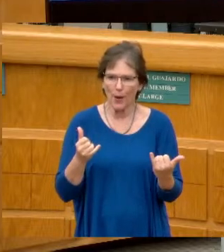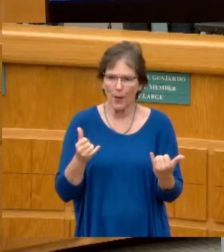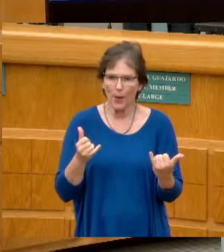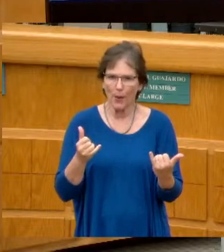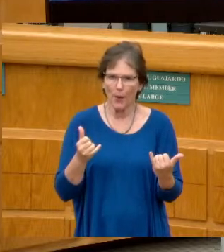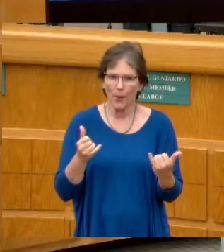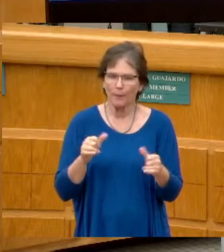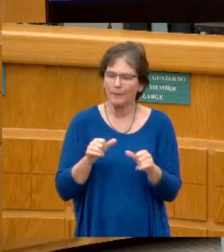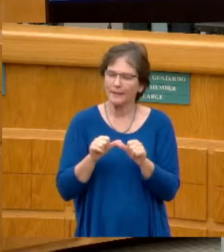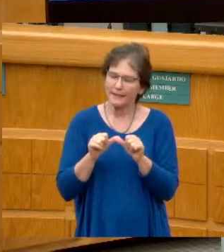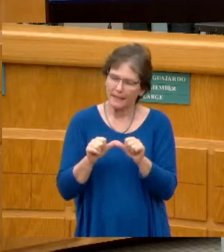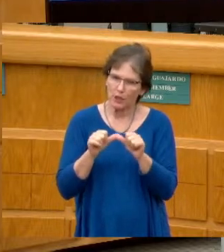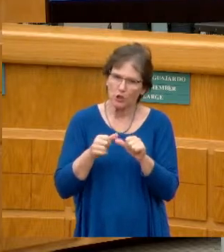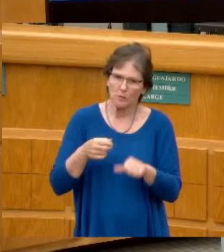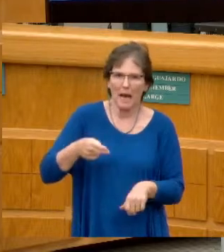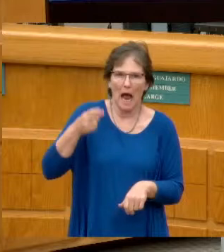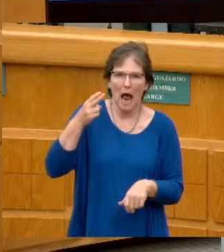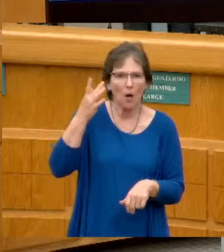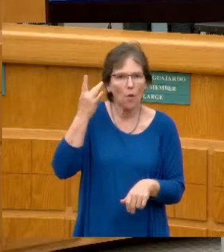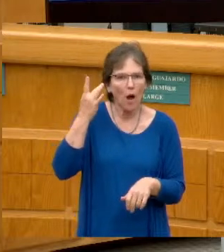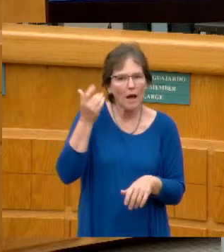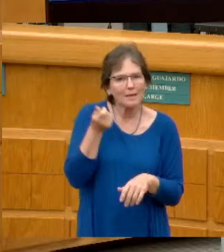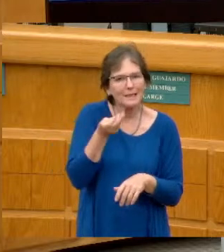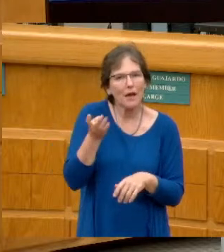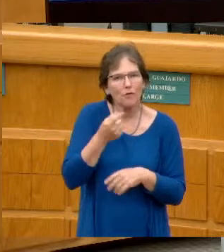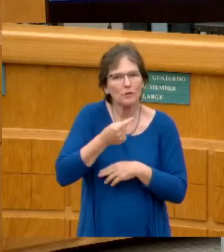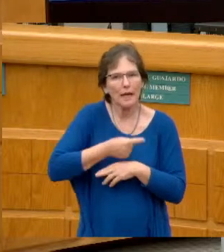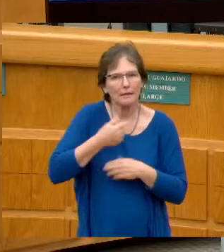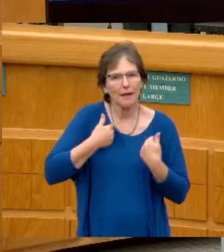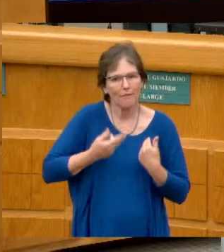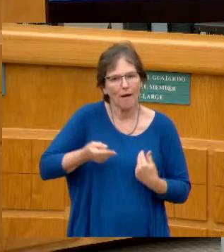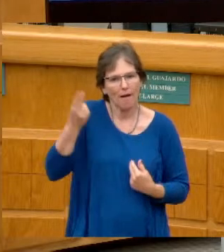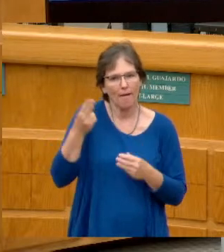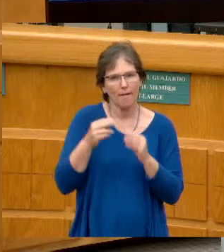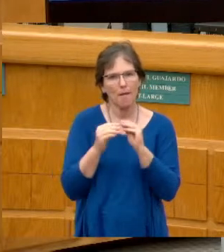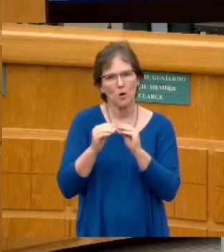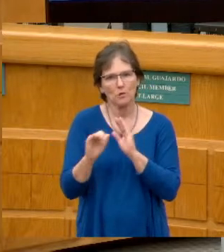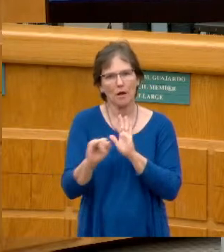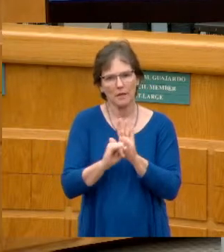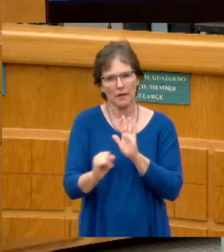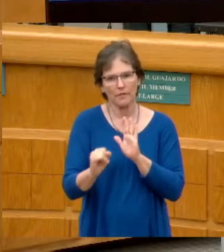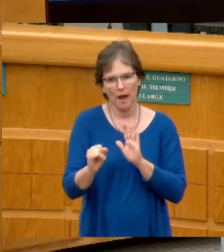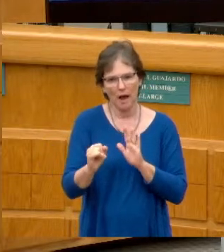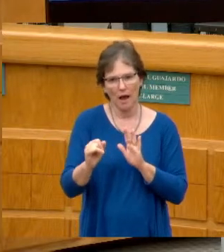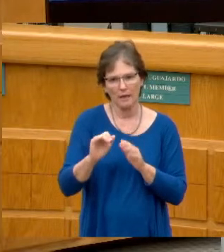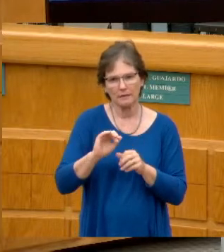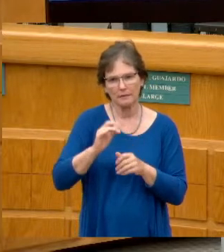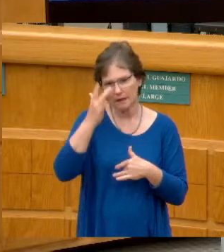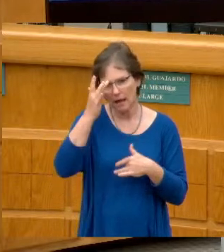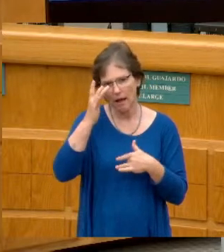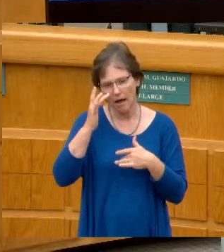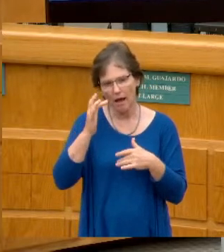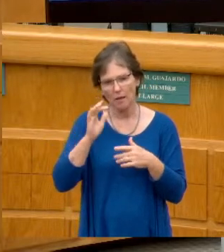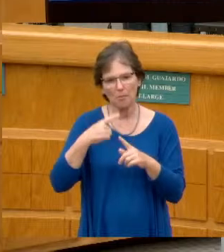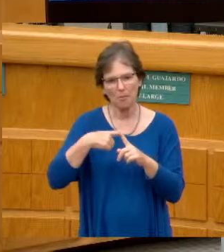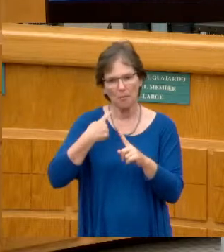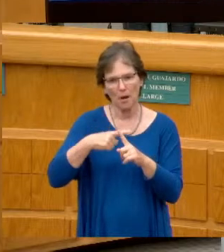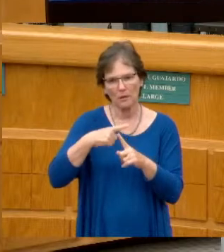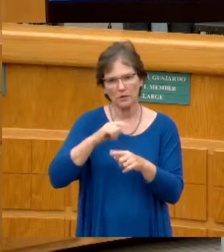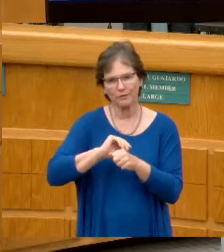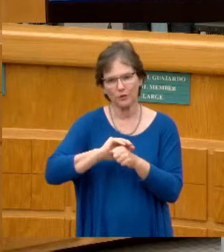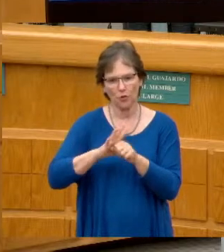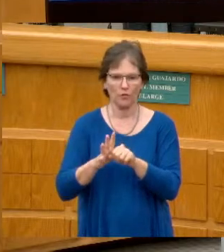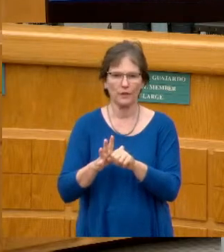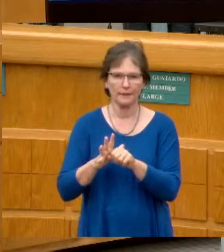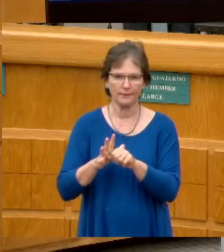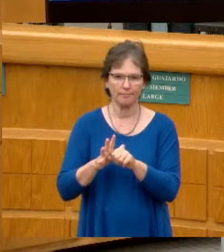19, 25, 27, 38, 41, drops down to 21, 18, 11. And